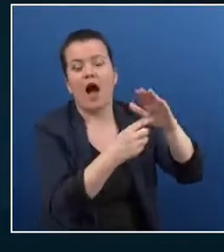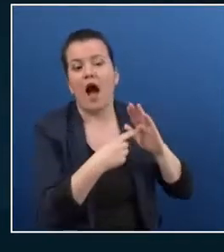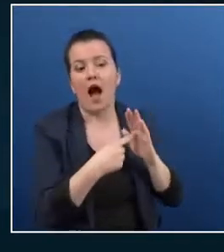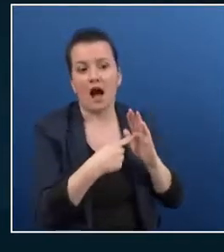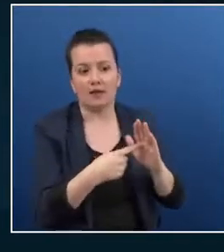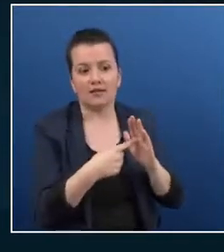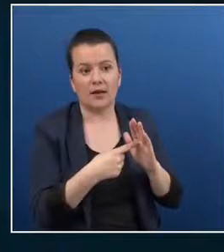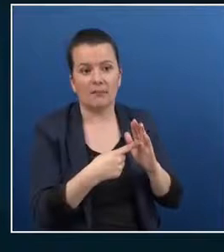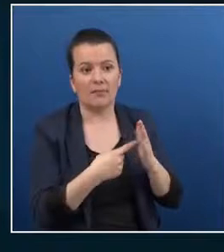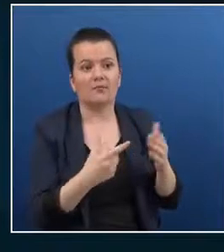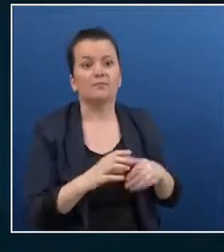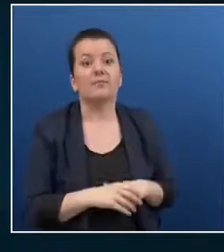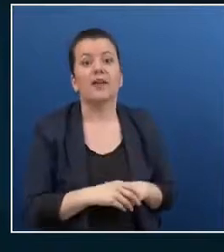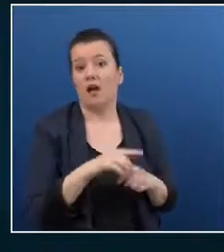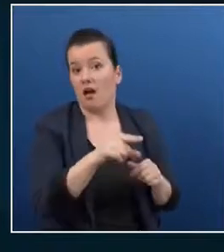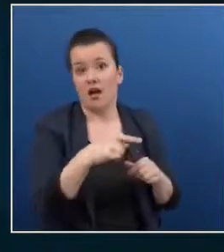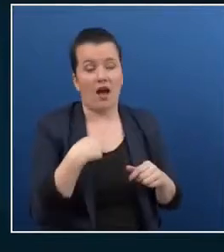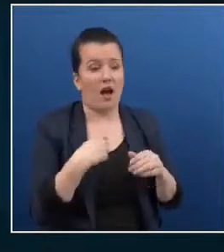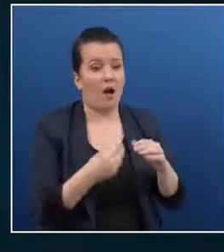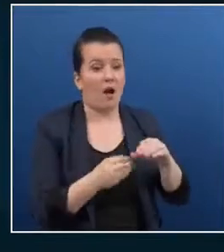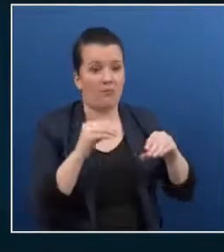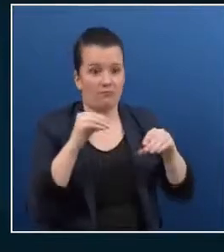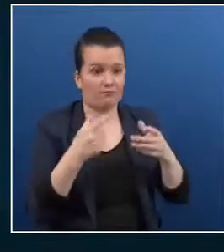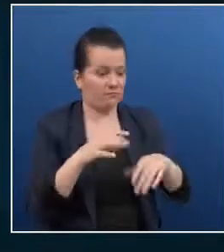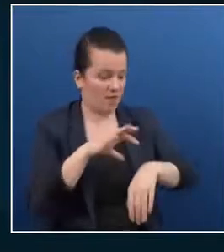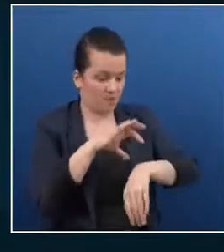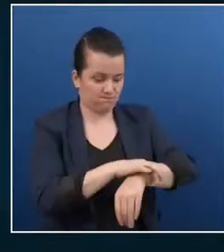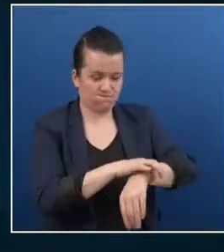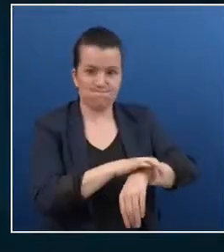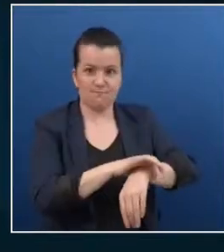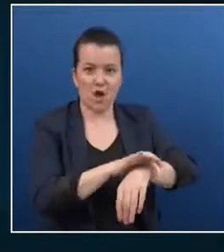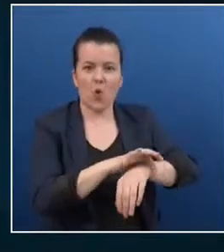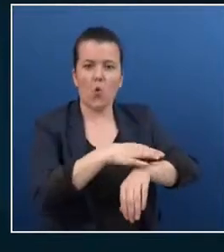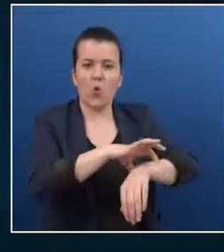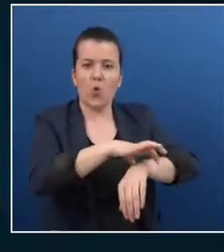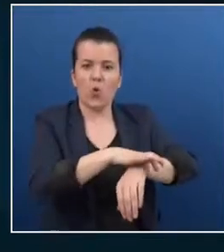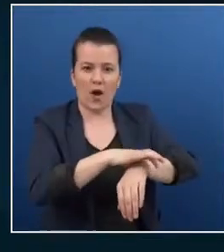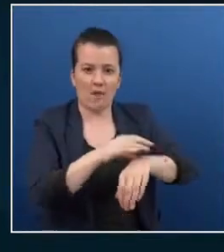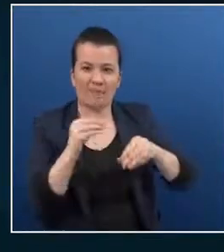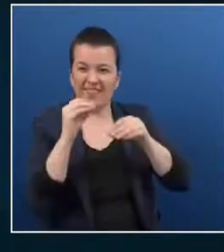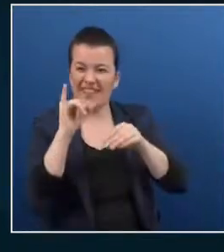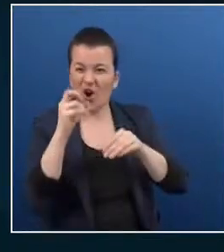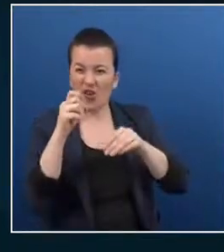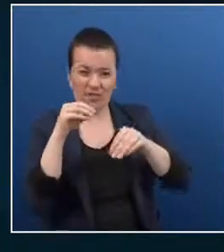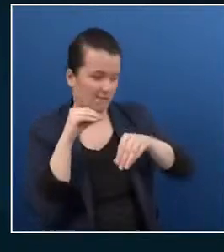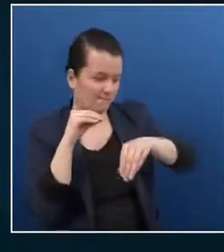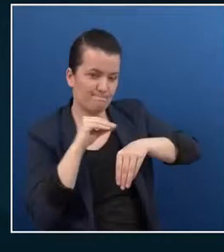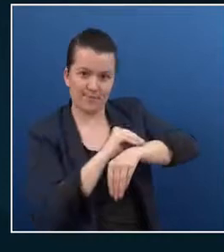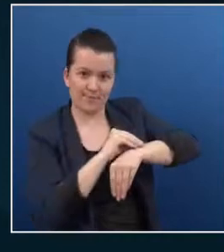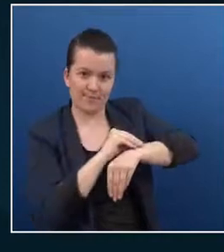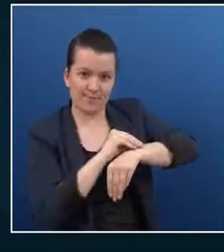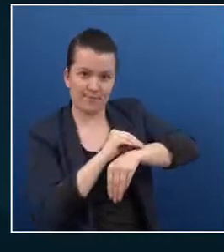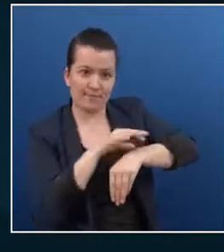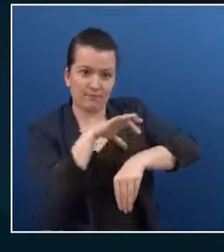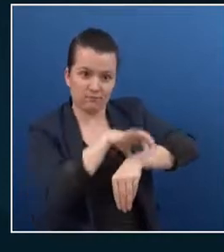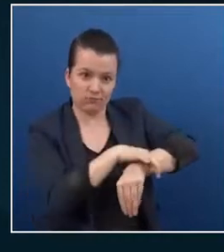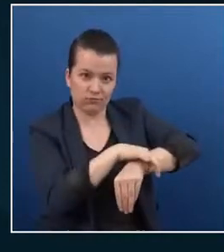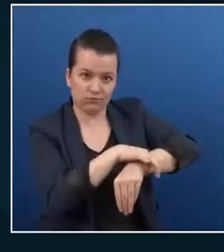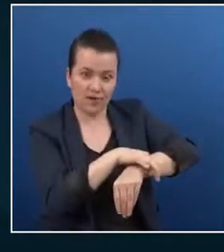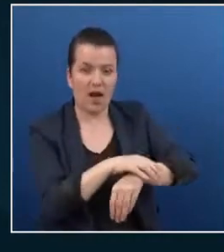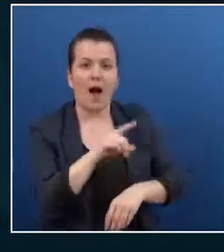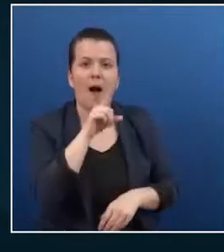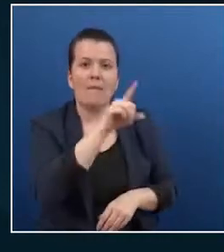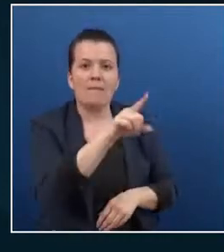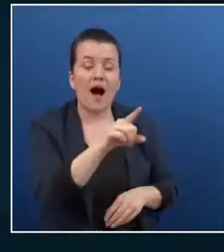on a sensor. But the elephant has to do something on its being, on its living creature side